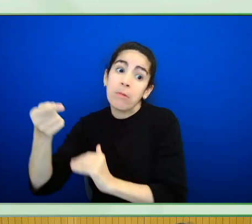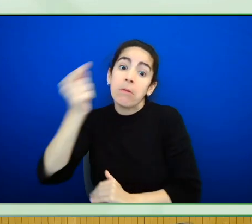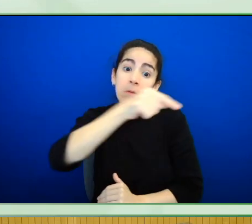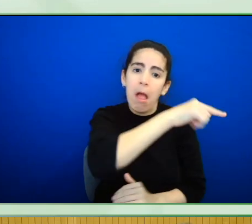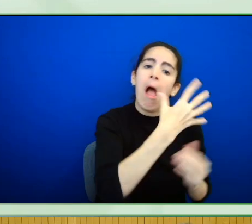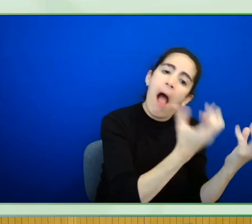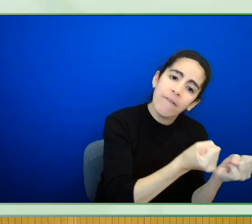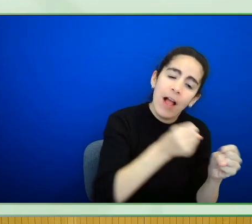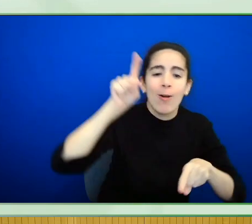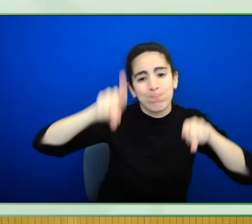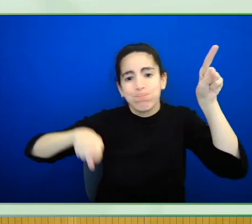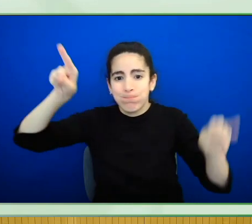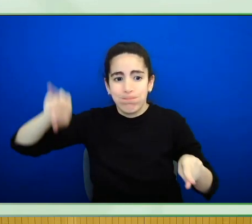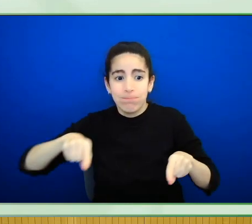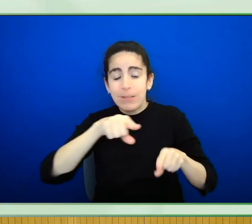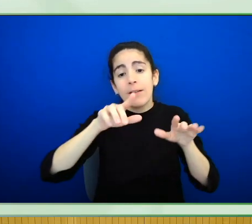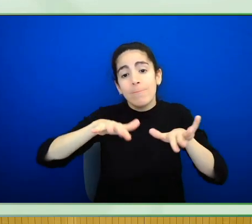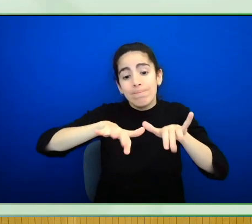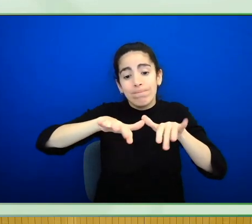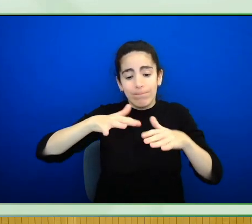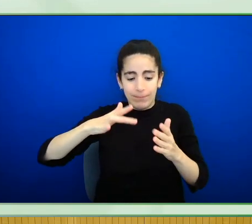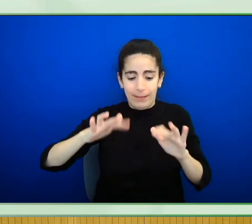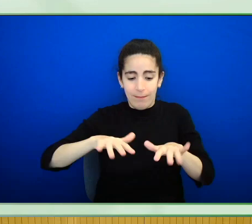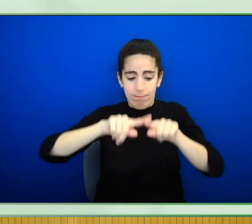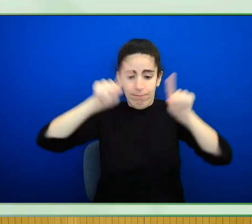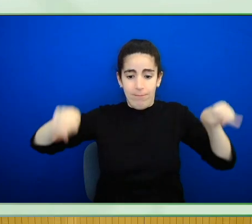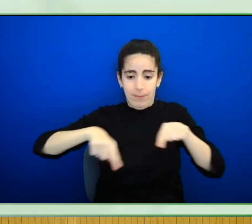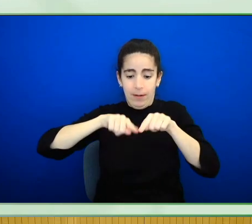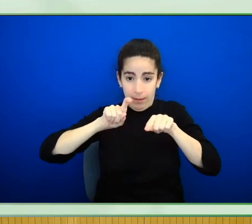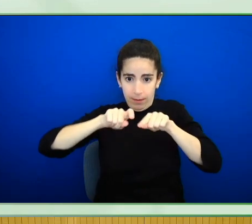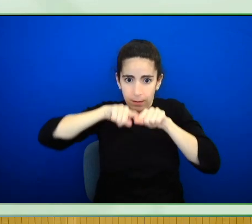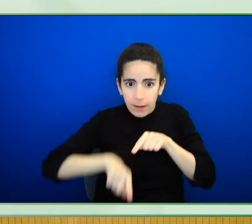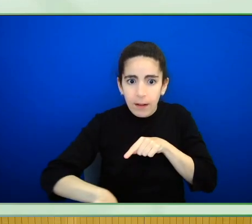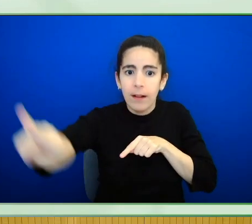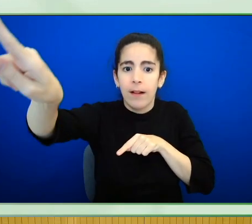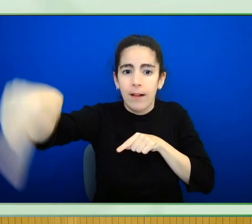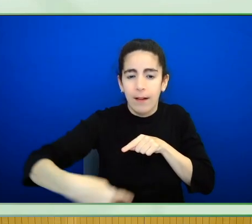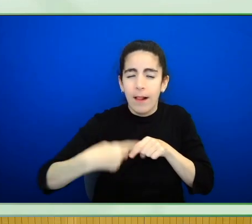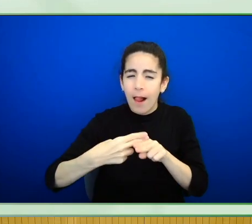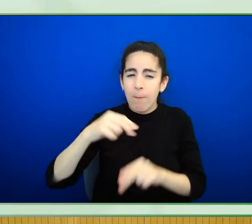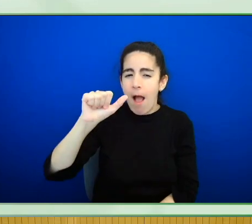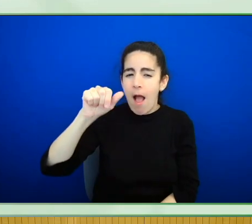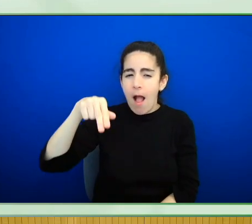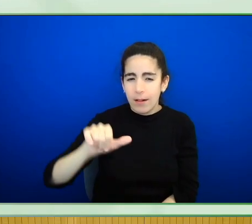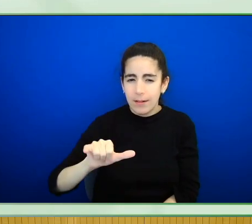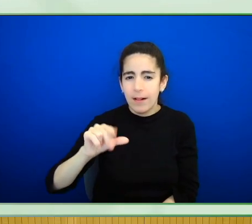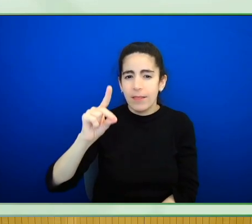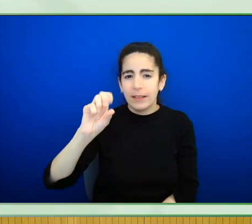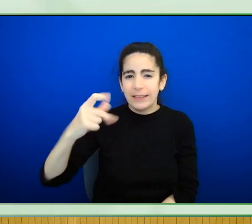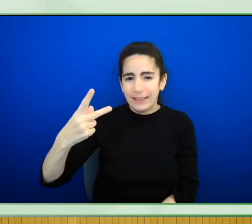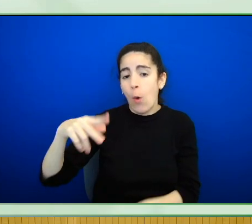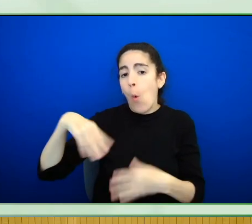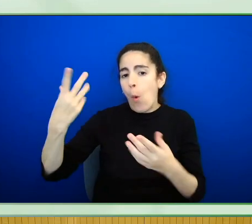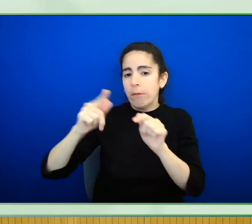the support to professionals in these local, in the provinces actually. So no travel